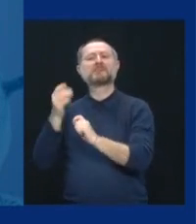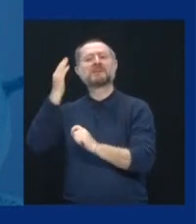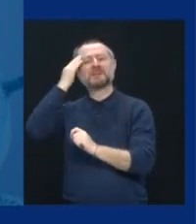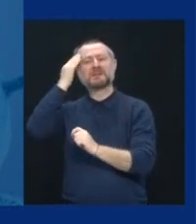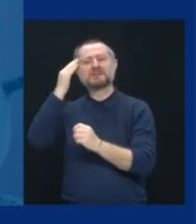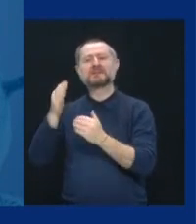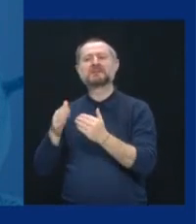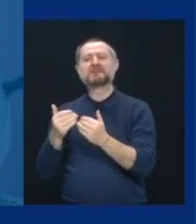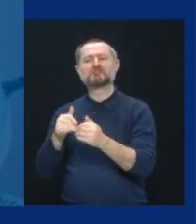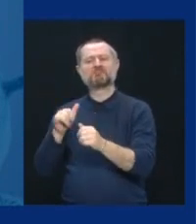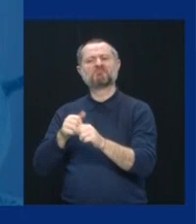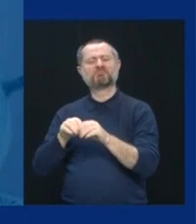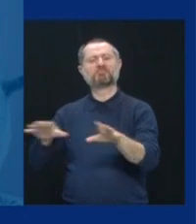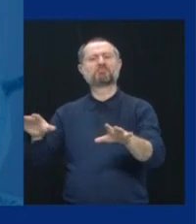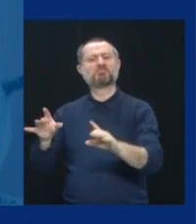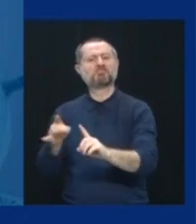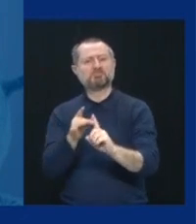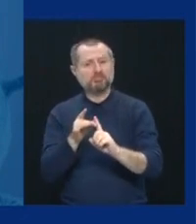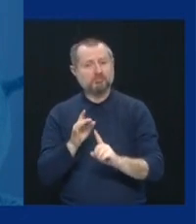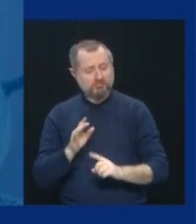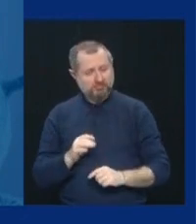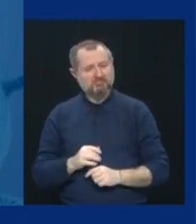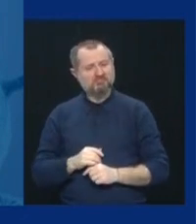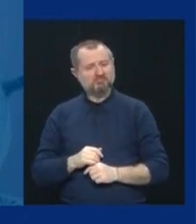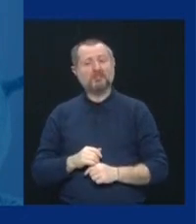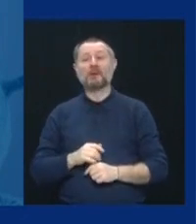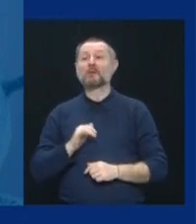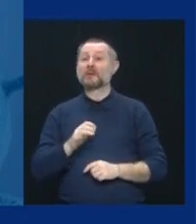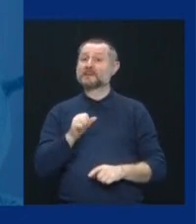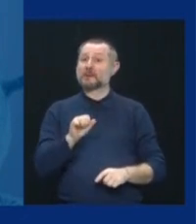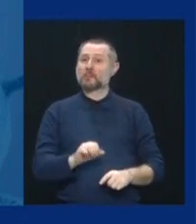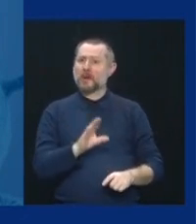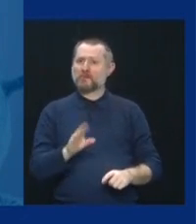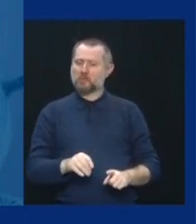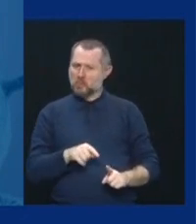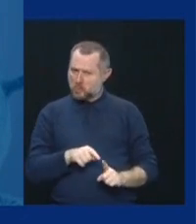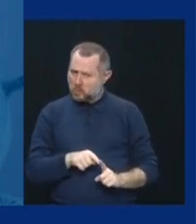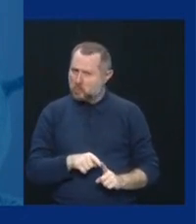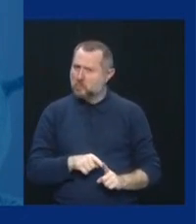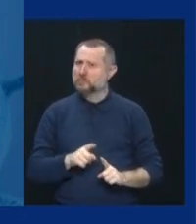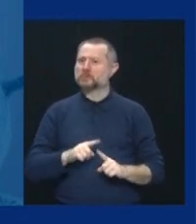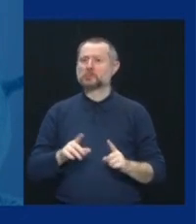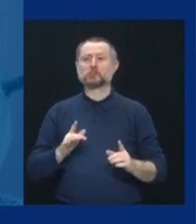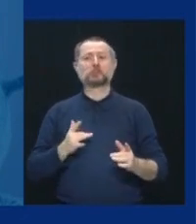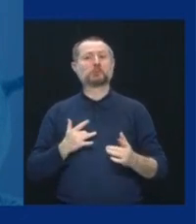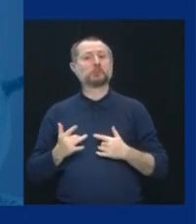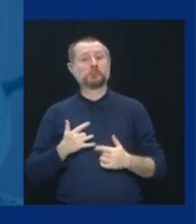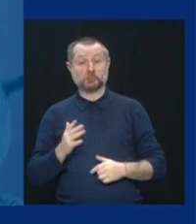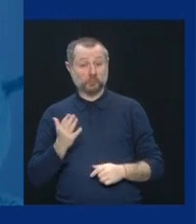but the UK South African variant, they worry about how